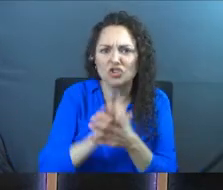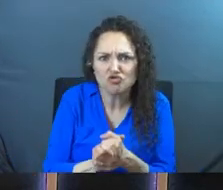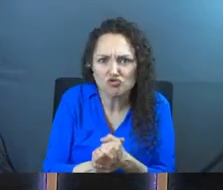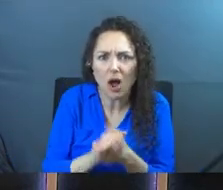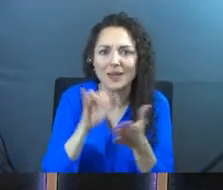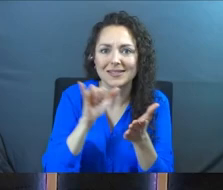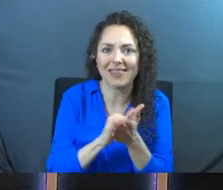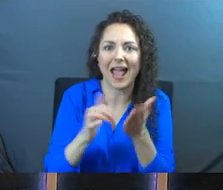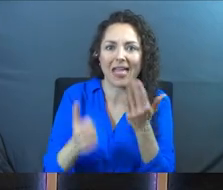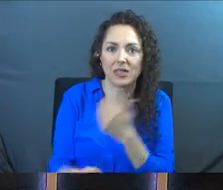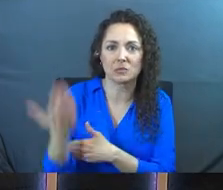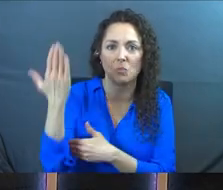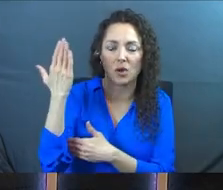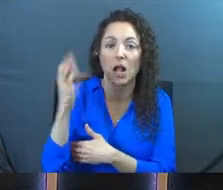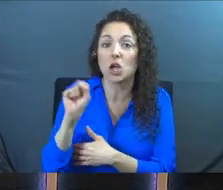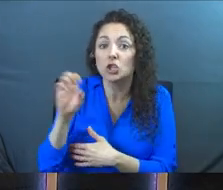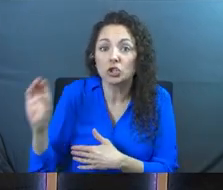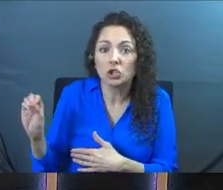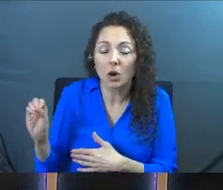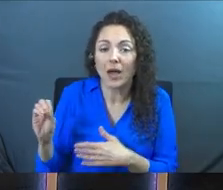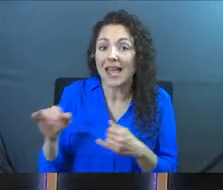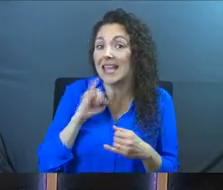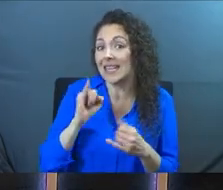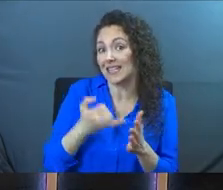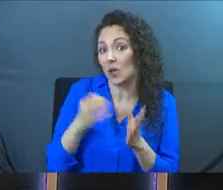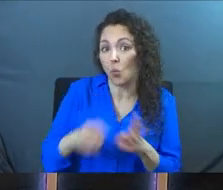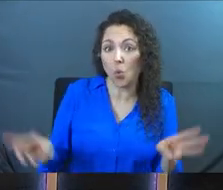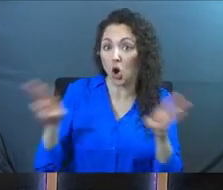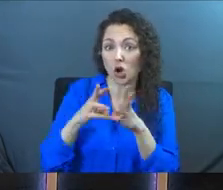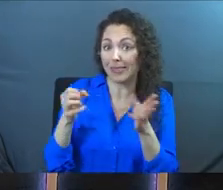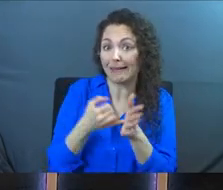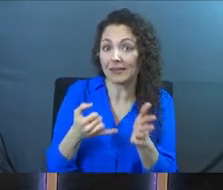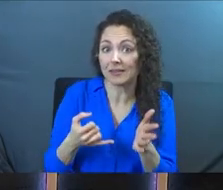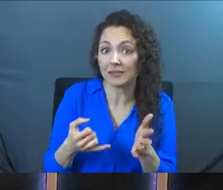this morning. And so, is it worth it?